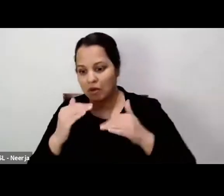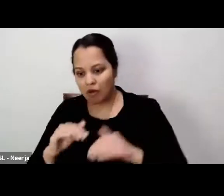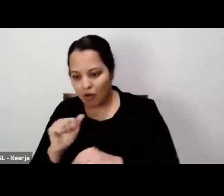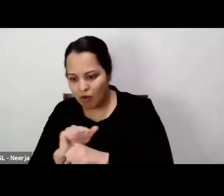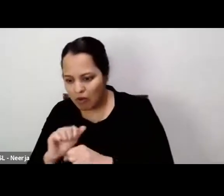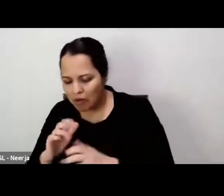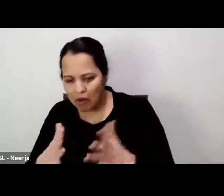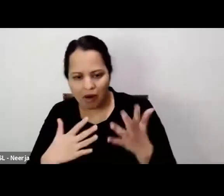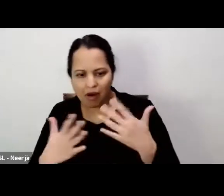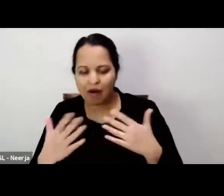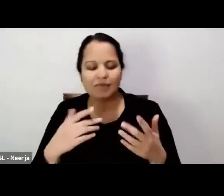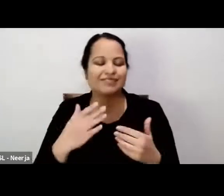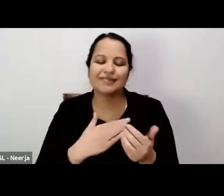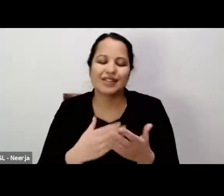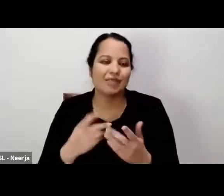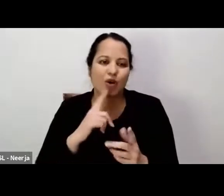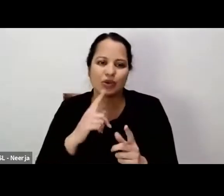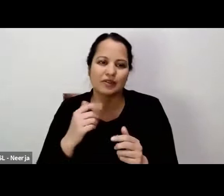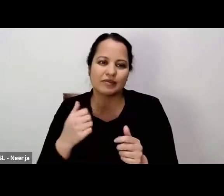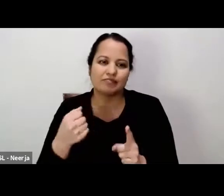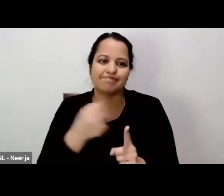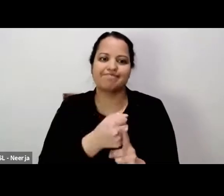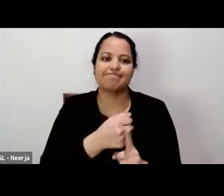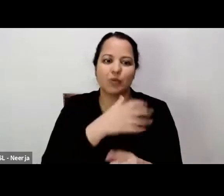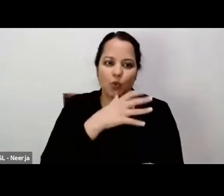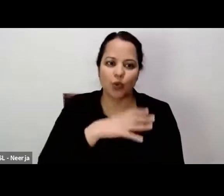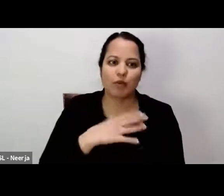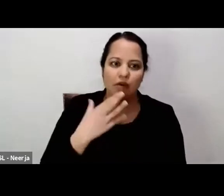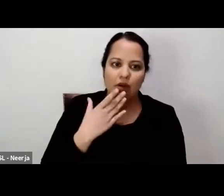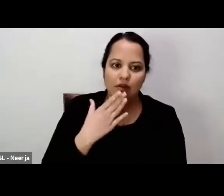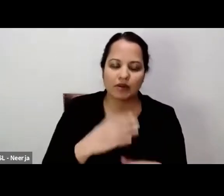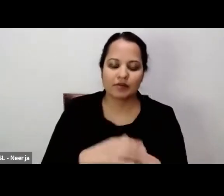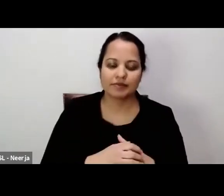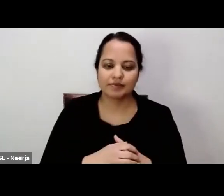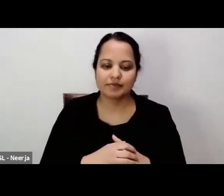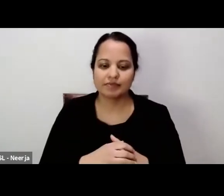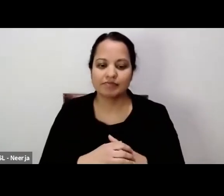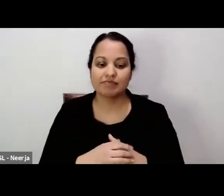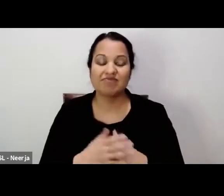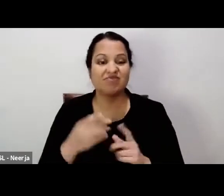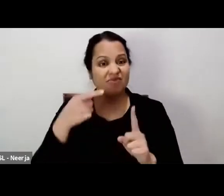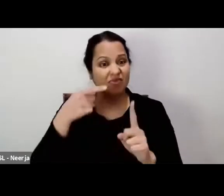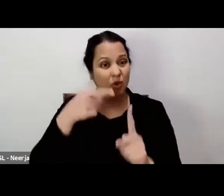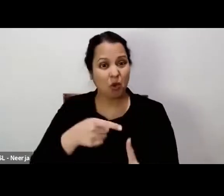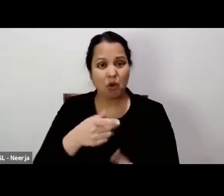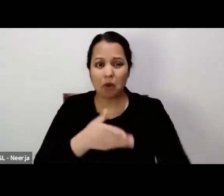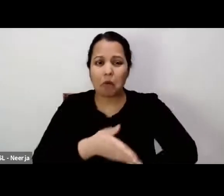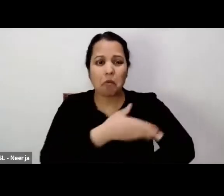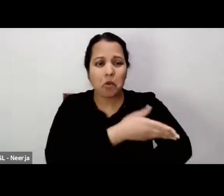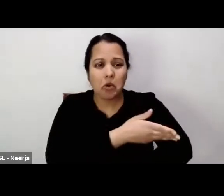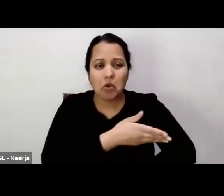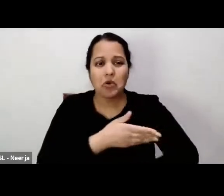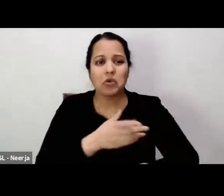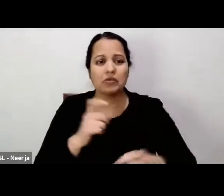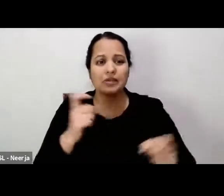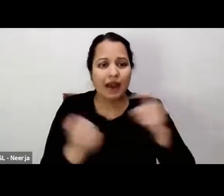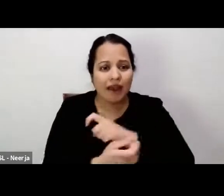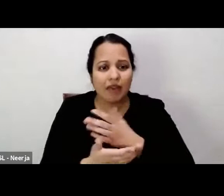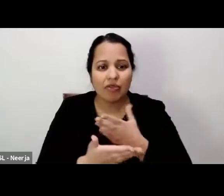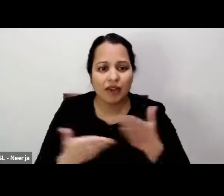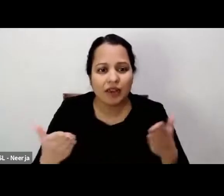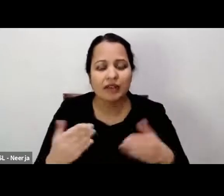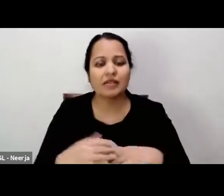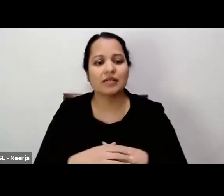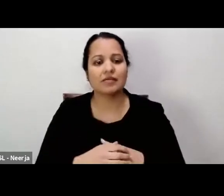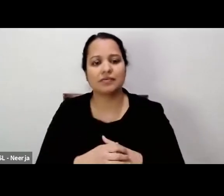color. So again, we've got to do better. We've got to continue to work hard on all of these things. What can